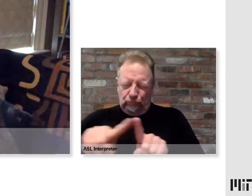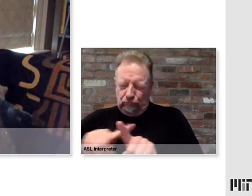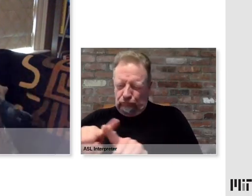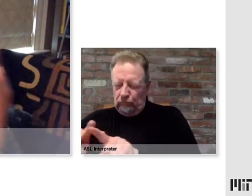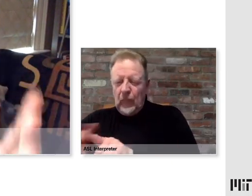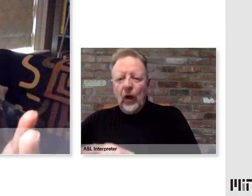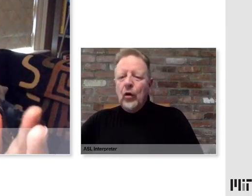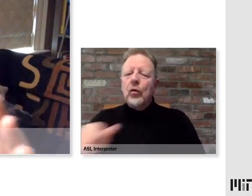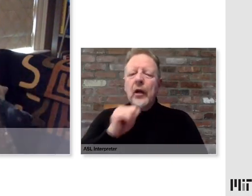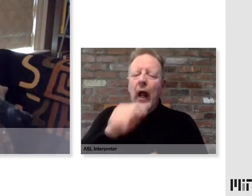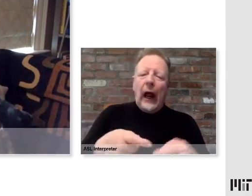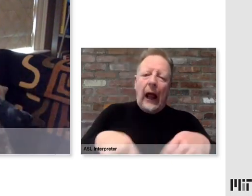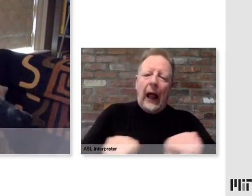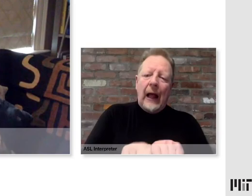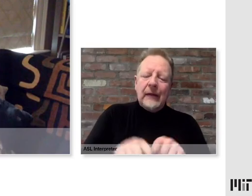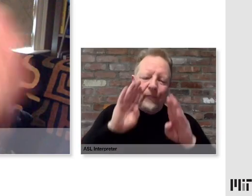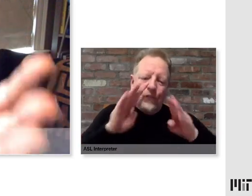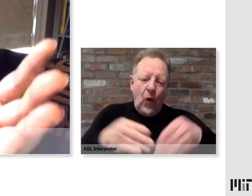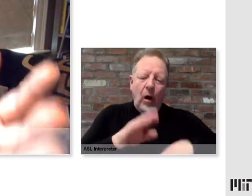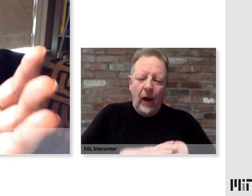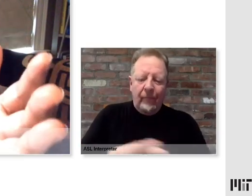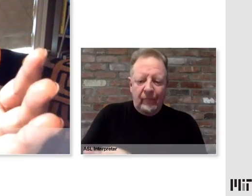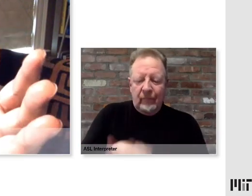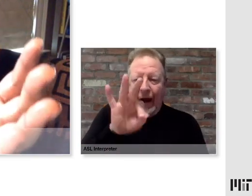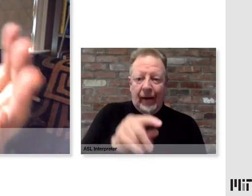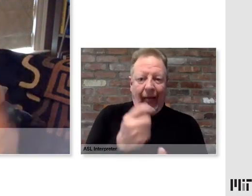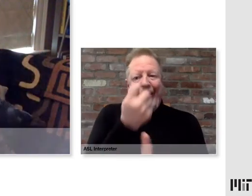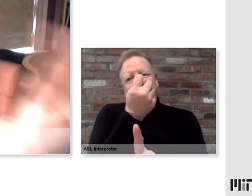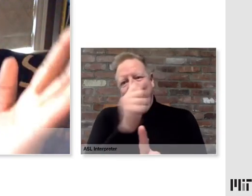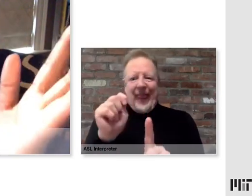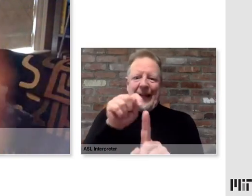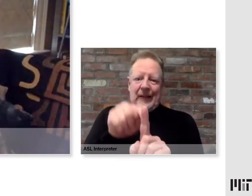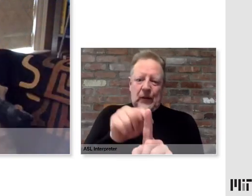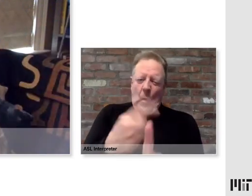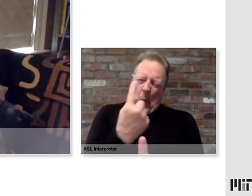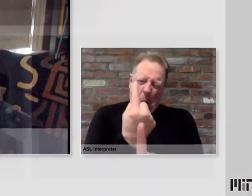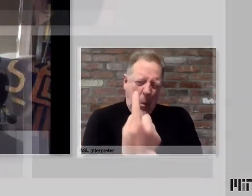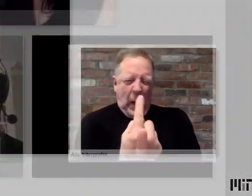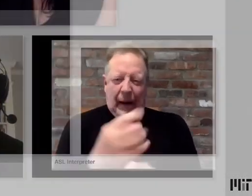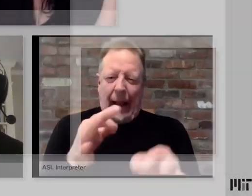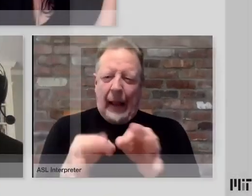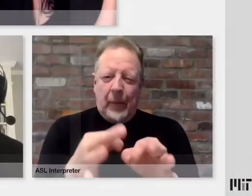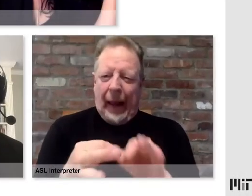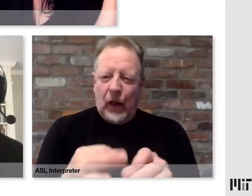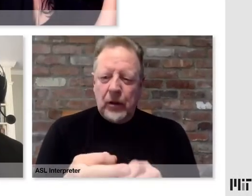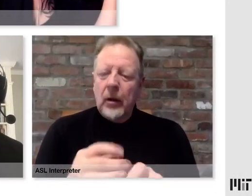you're not as focused on finding the explanation for something, right?